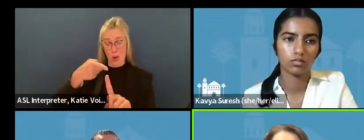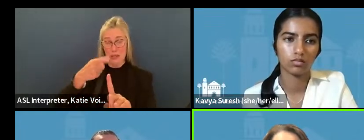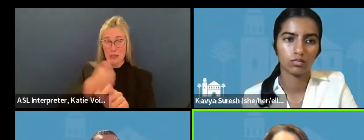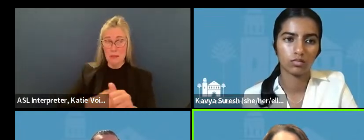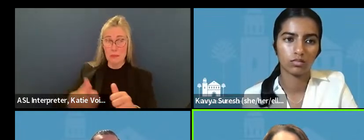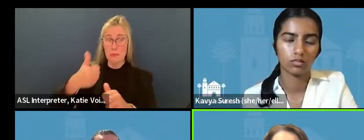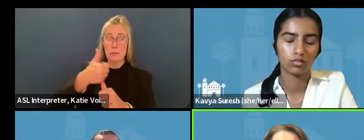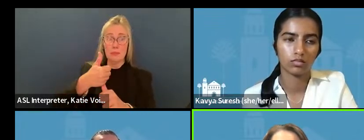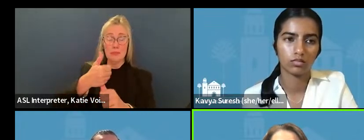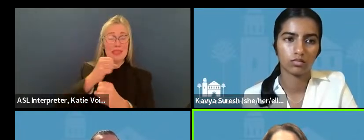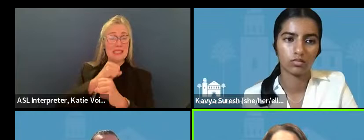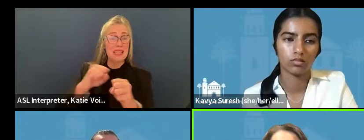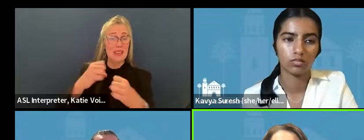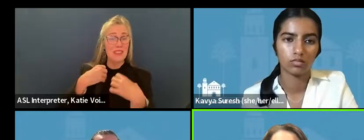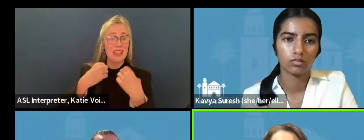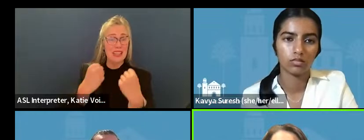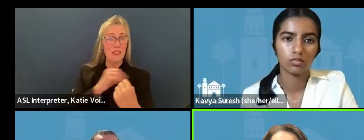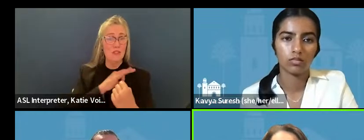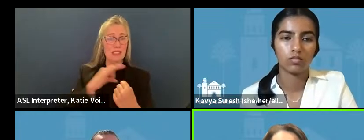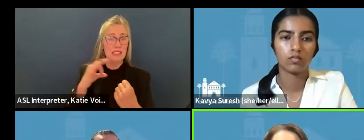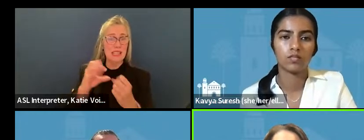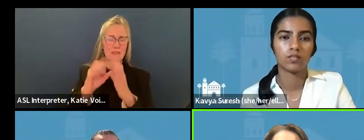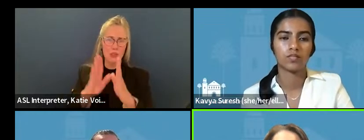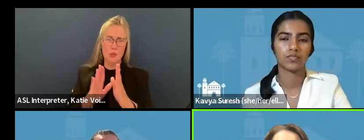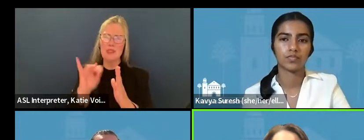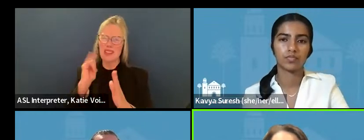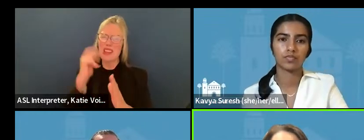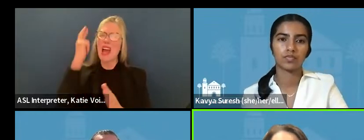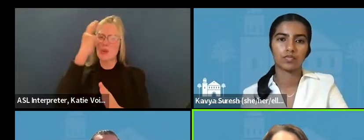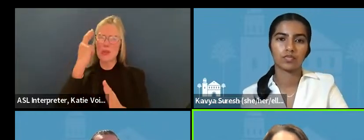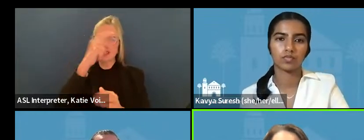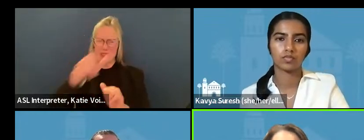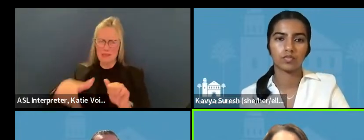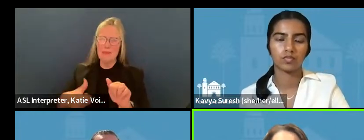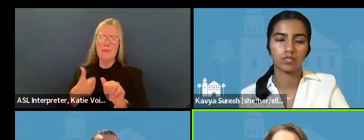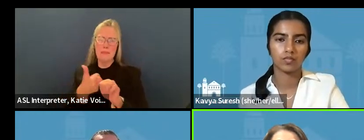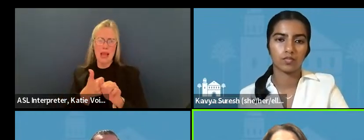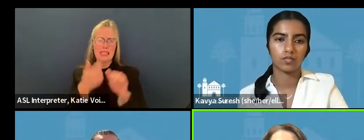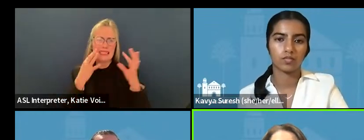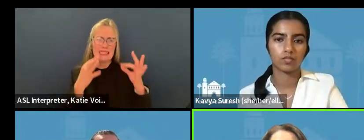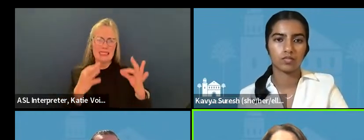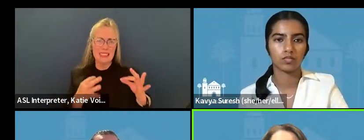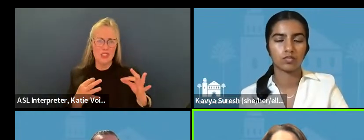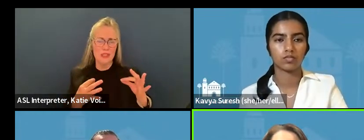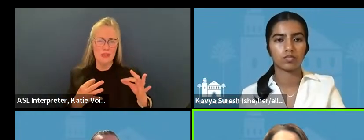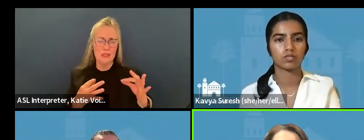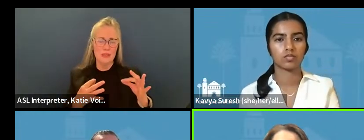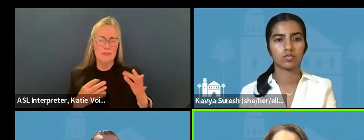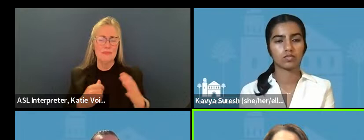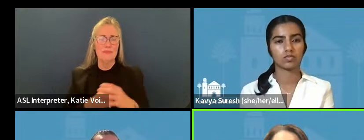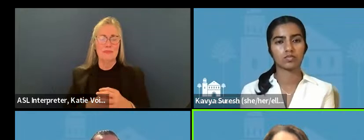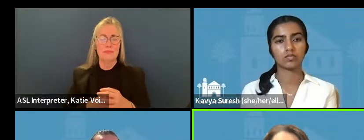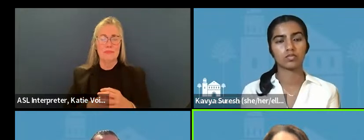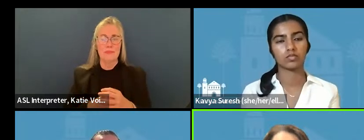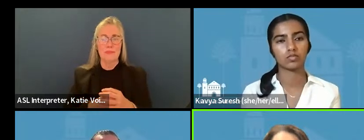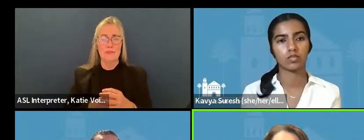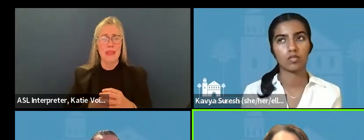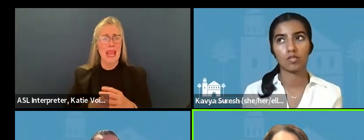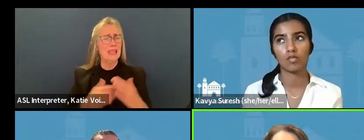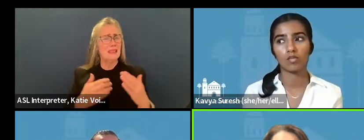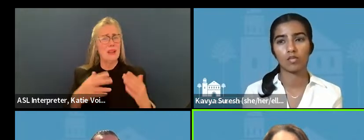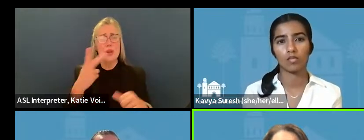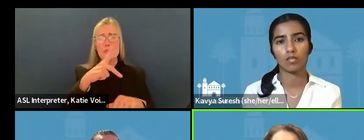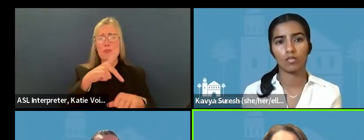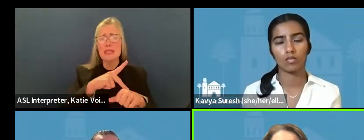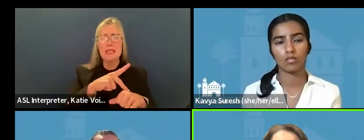and students as the primary decision factor. A lot goes to our principals, a lot